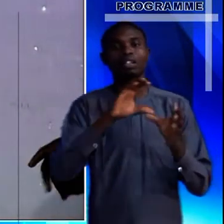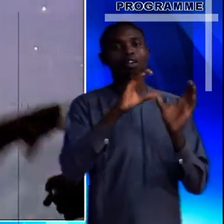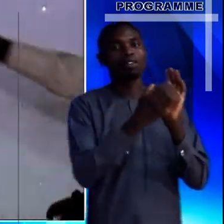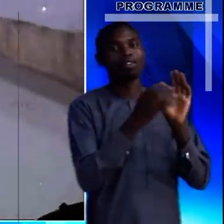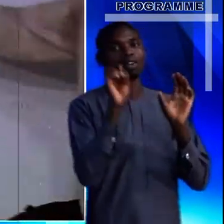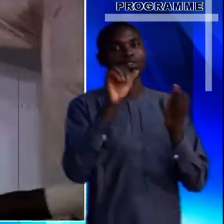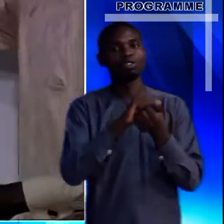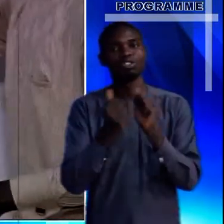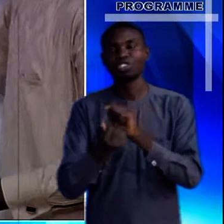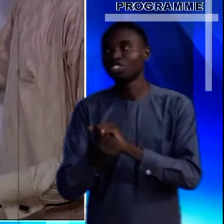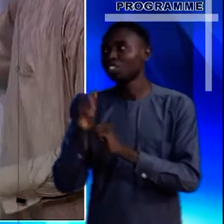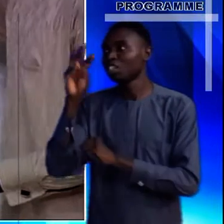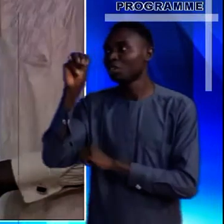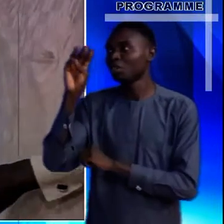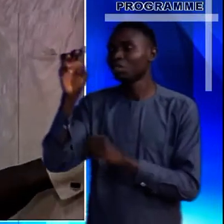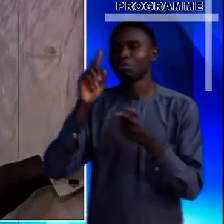us convert this one,